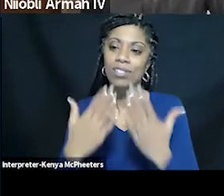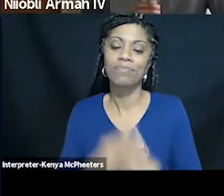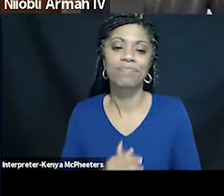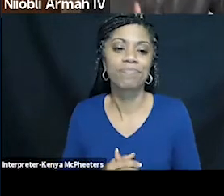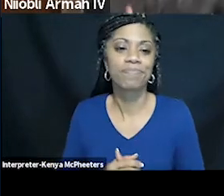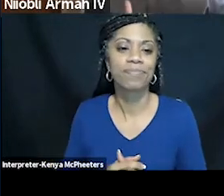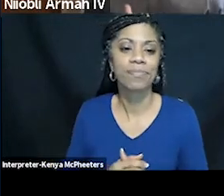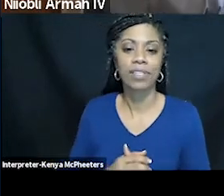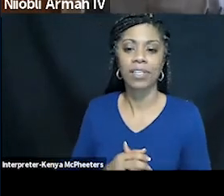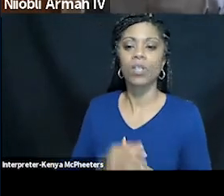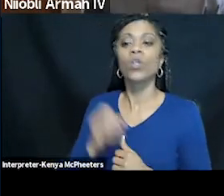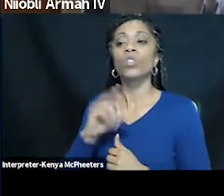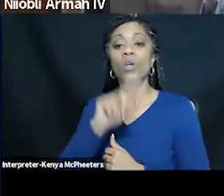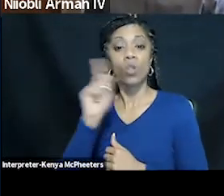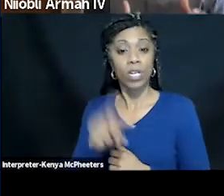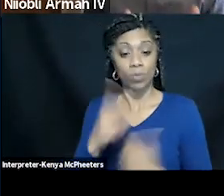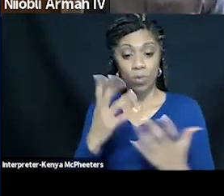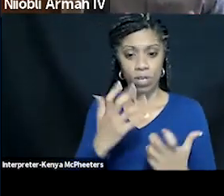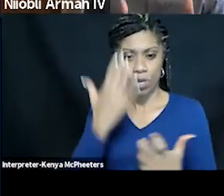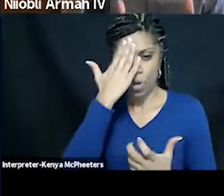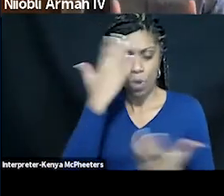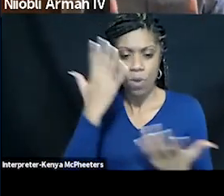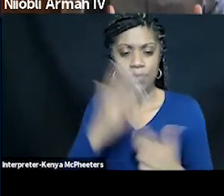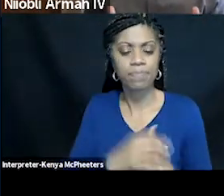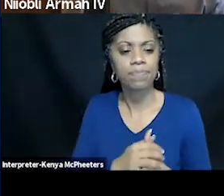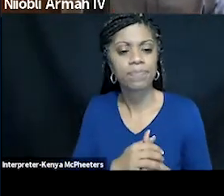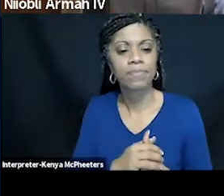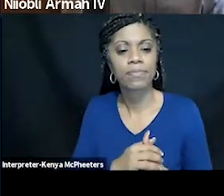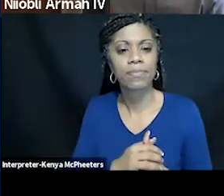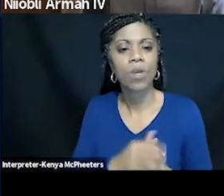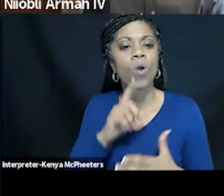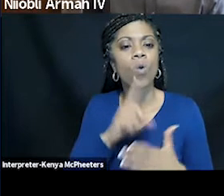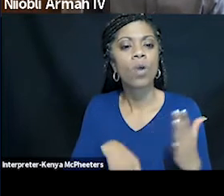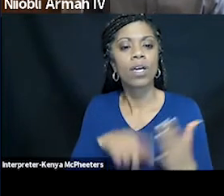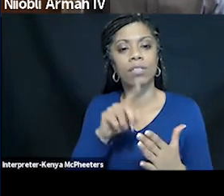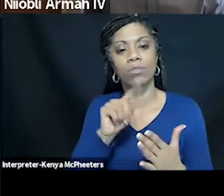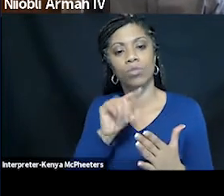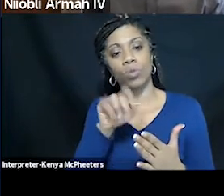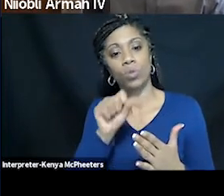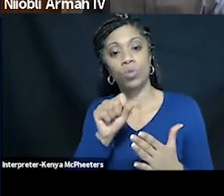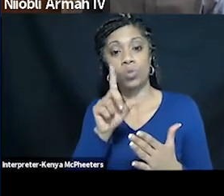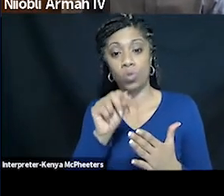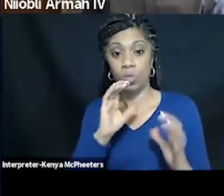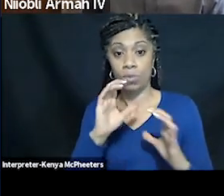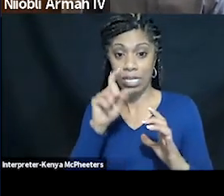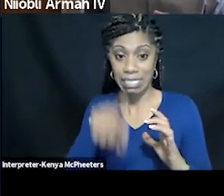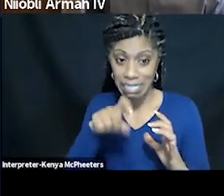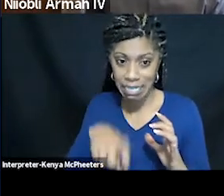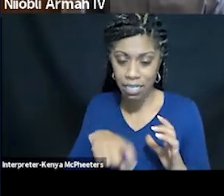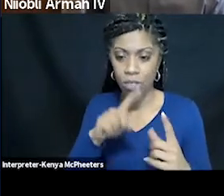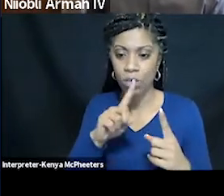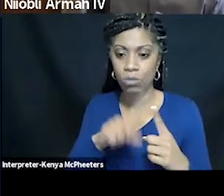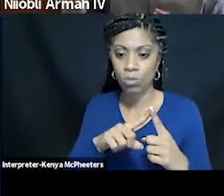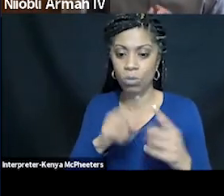So the question we sought out to answer was, what tools do communicators need to advance racial diversity, equity, and inclusion